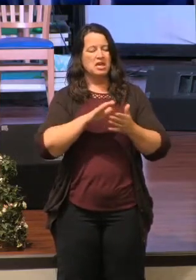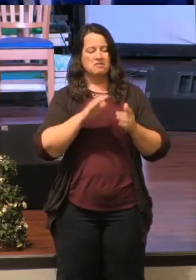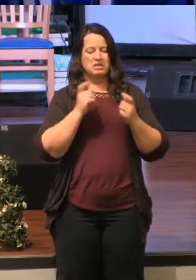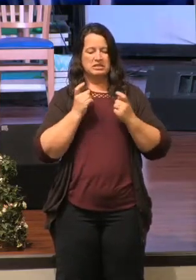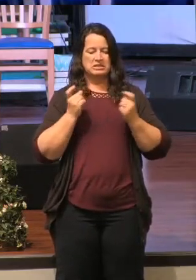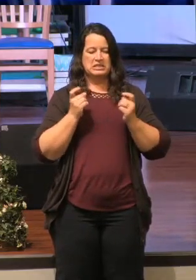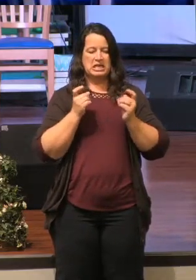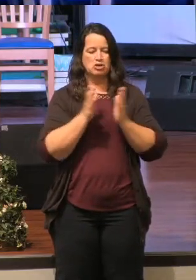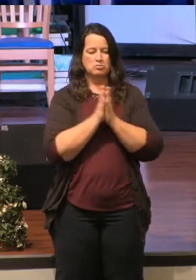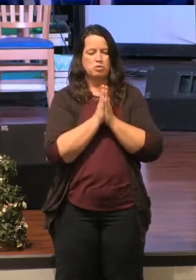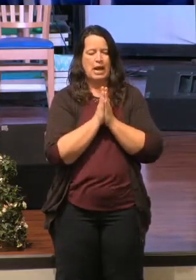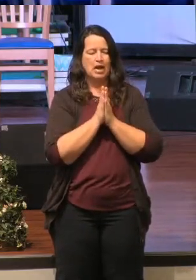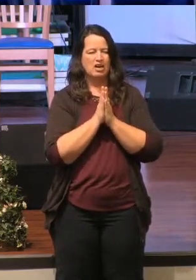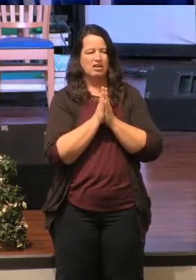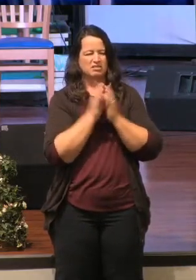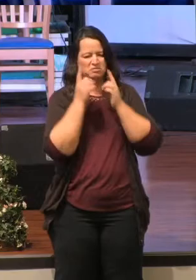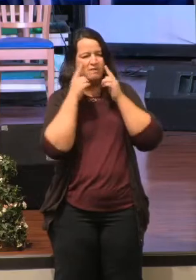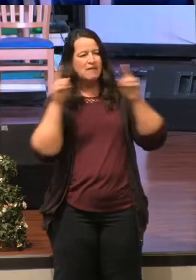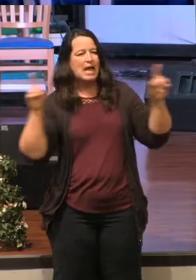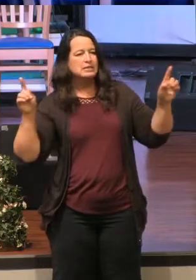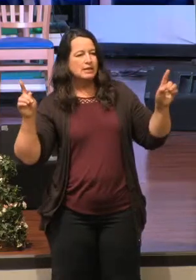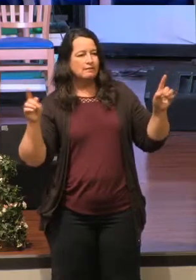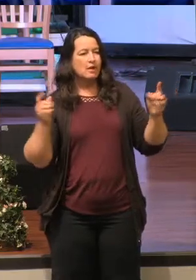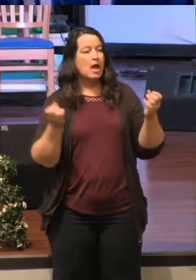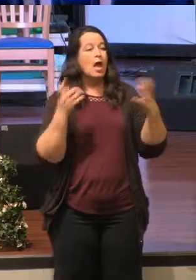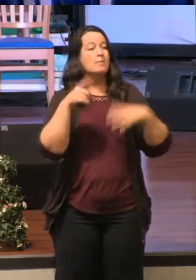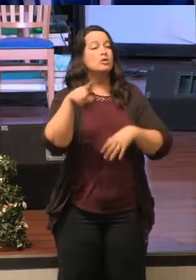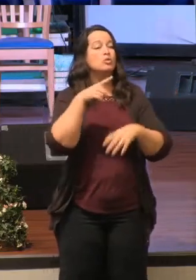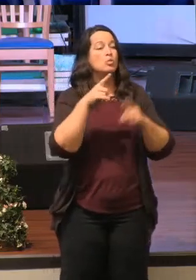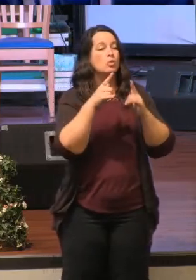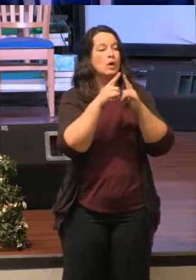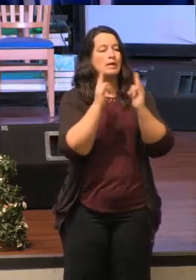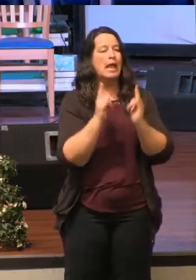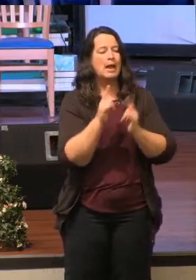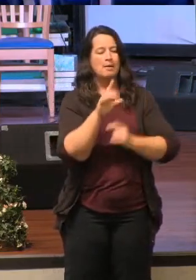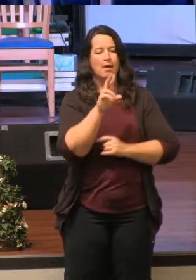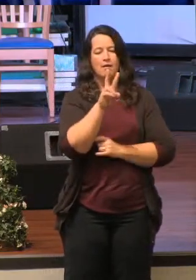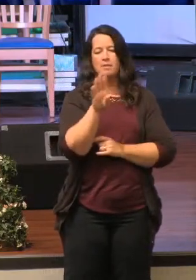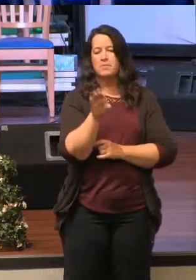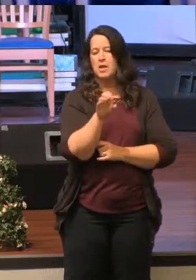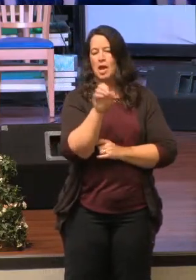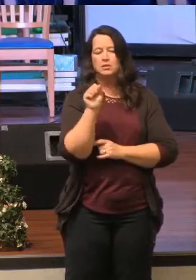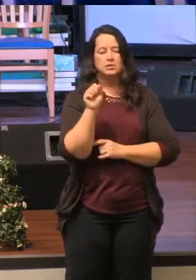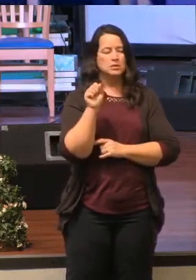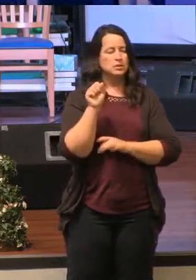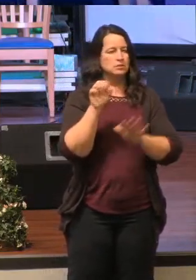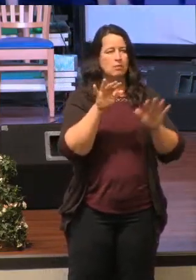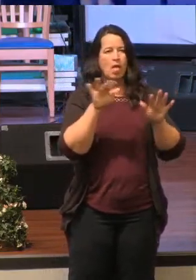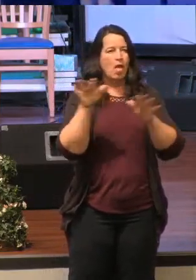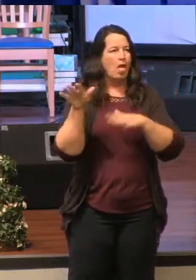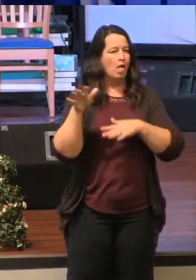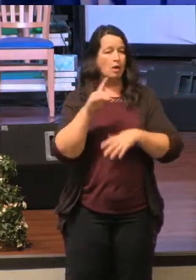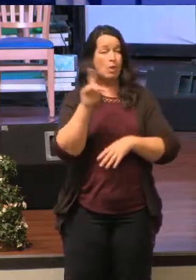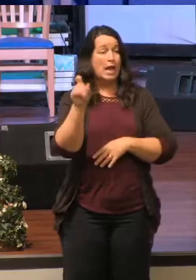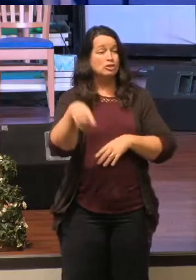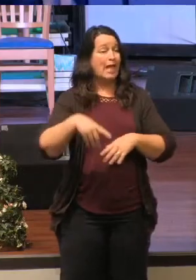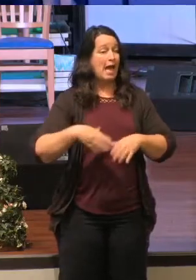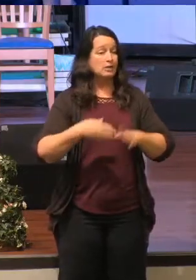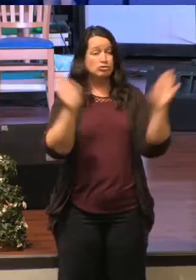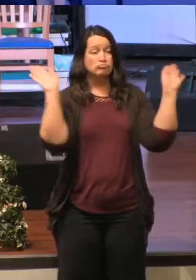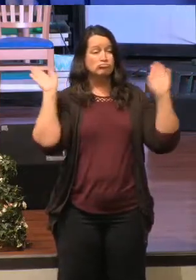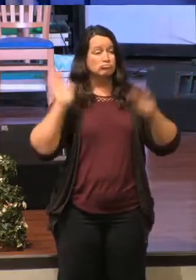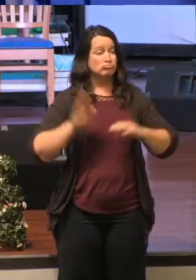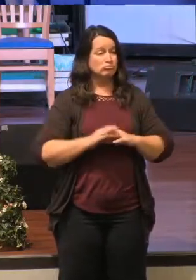I just always have to ask a question. How many of you were at camp, BBS, you know, some